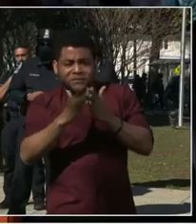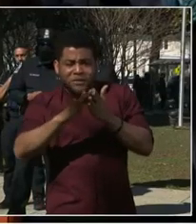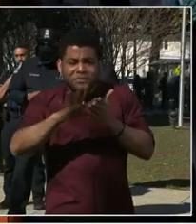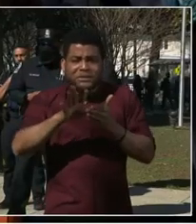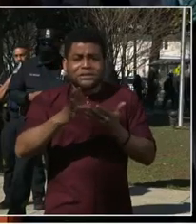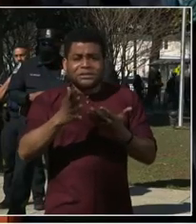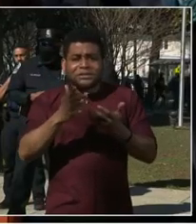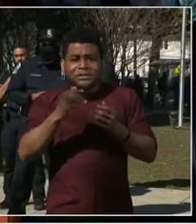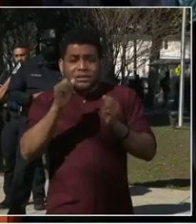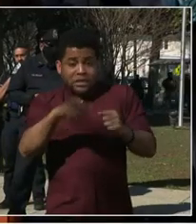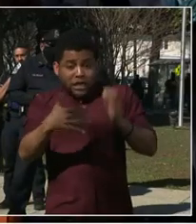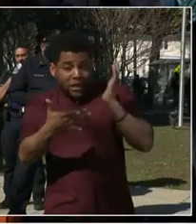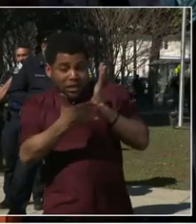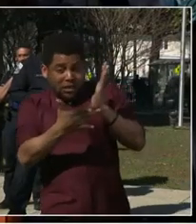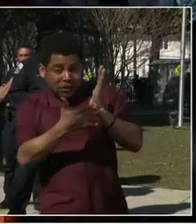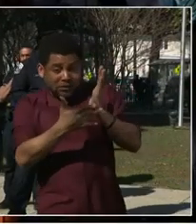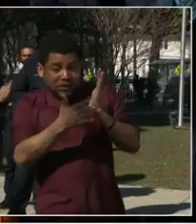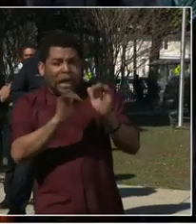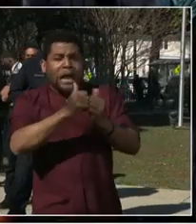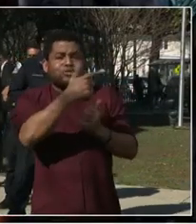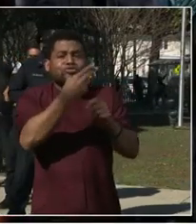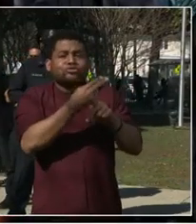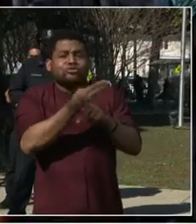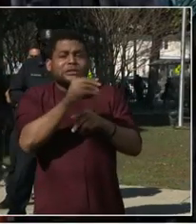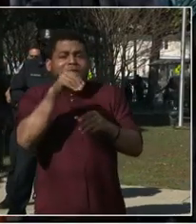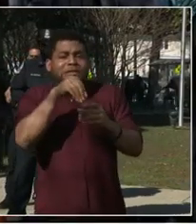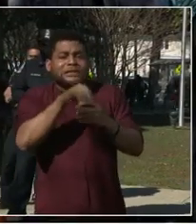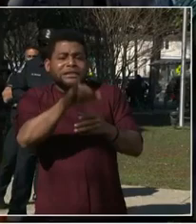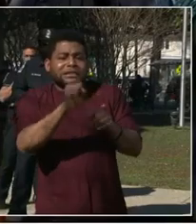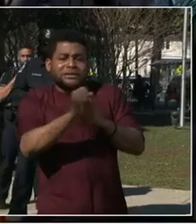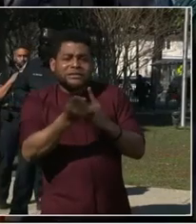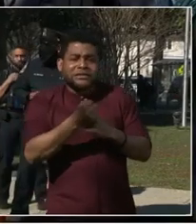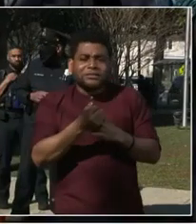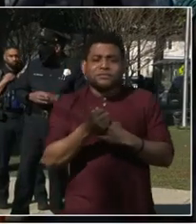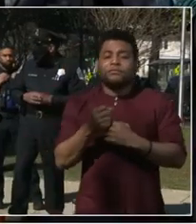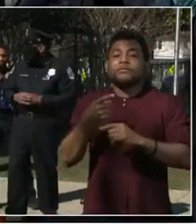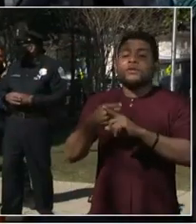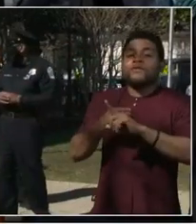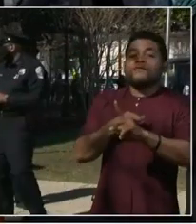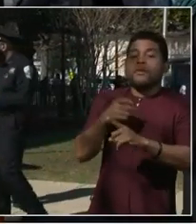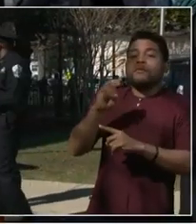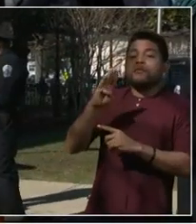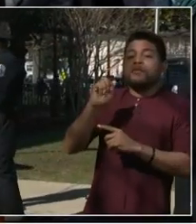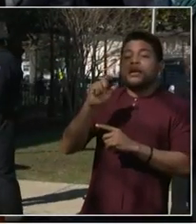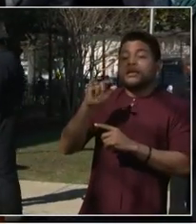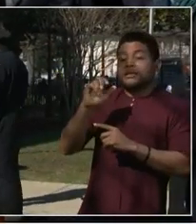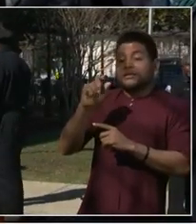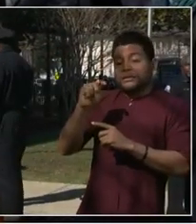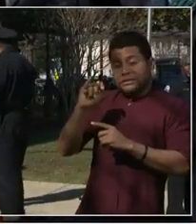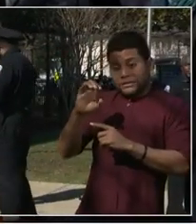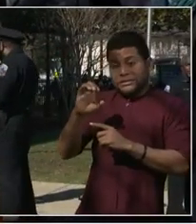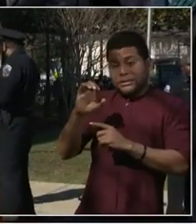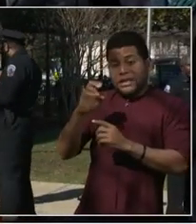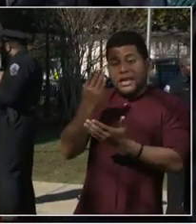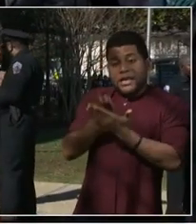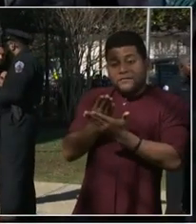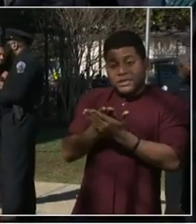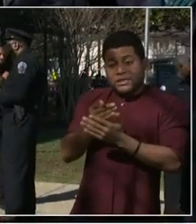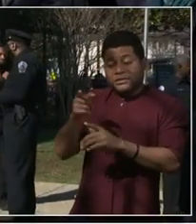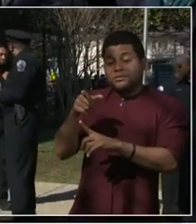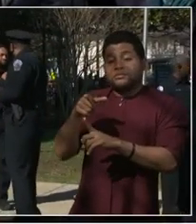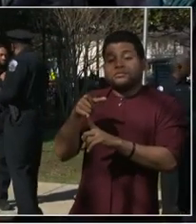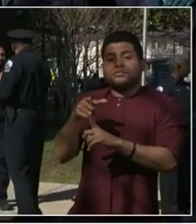technology was used in all this. So from the standpoint of the ballistics evidence, we'll just say our NIBIN, what I just mentioned,